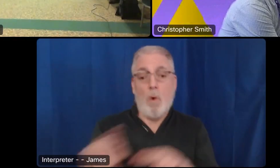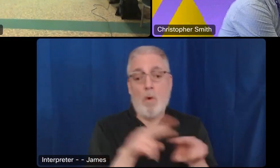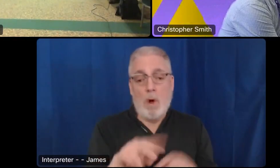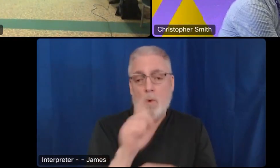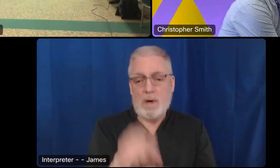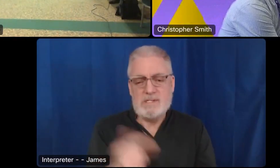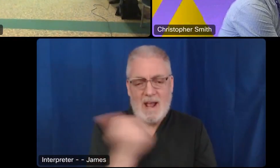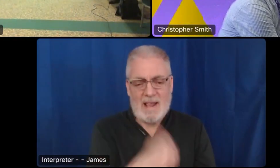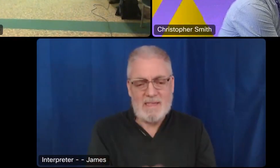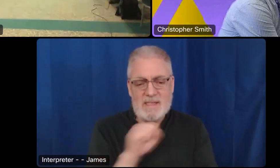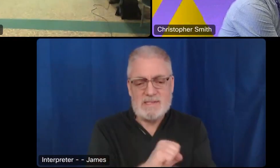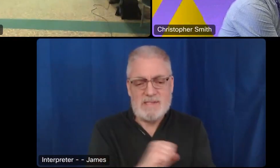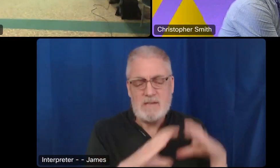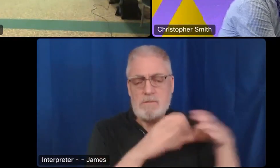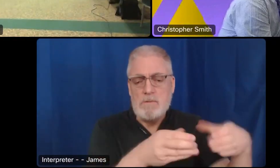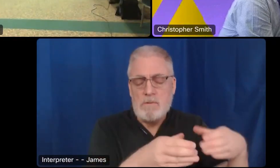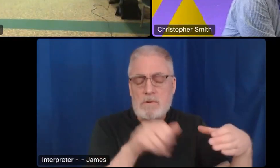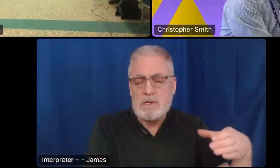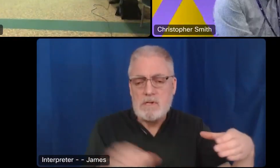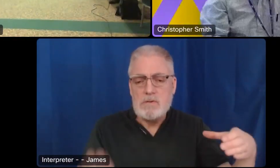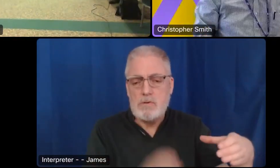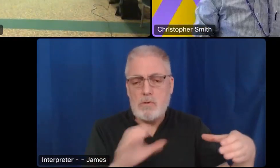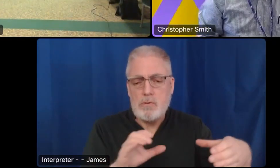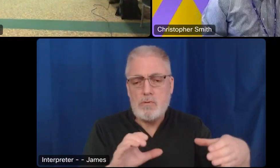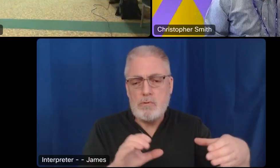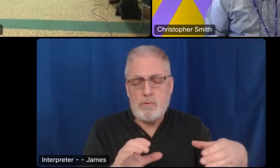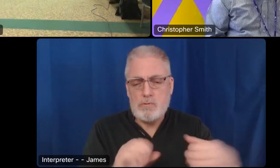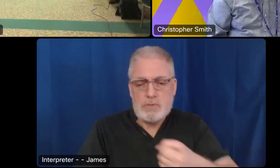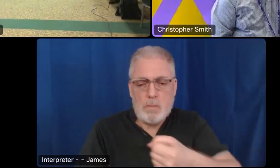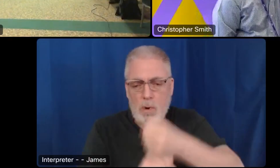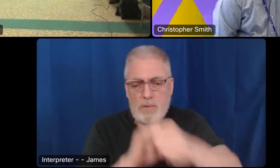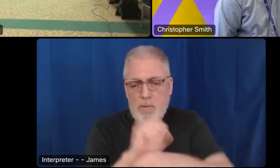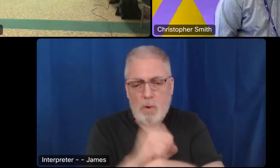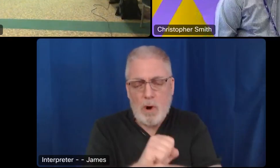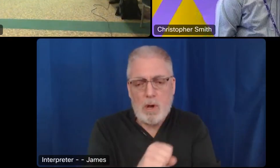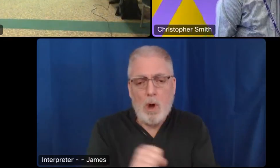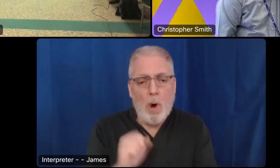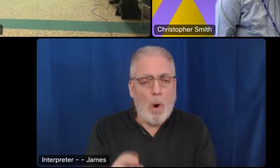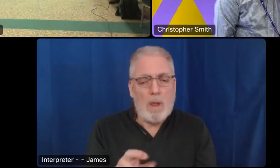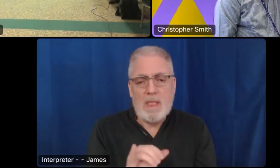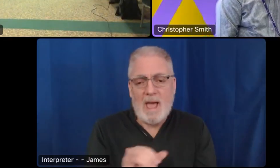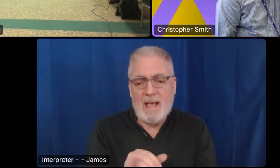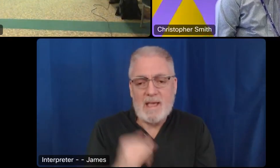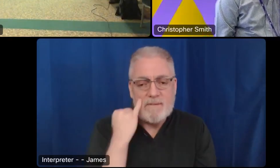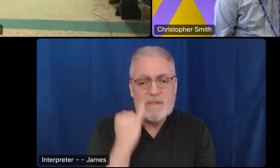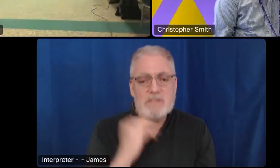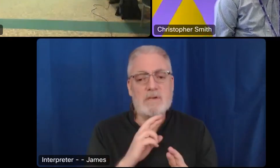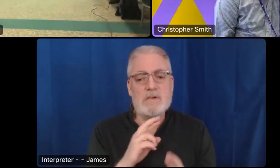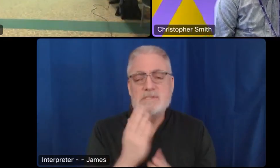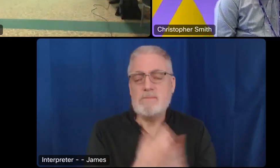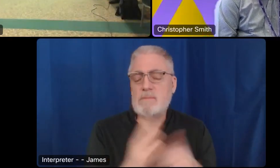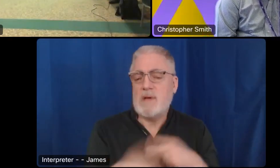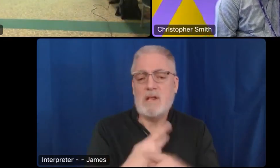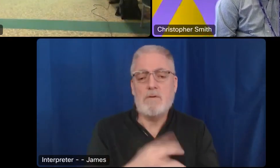you're doing? Is there a recommendation we can add into a future report or some way we can